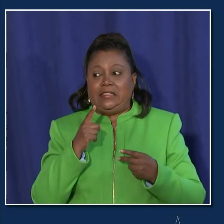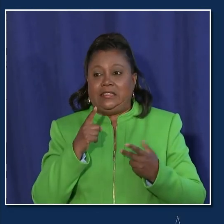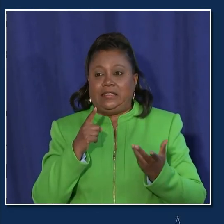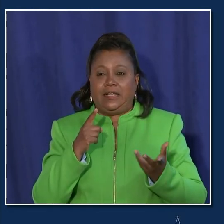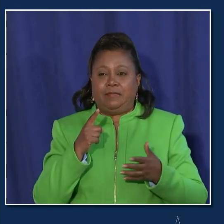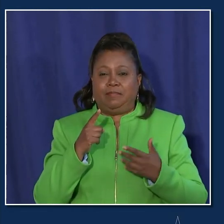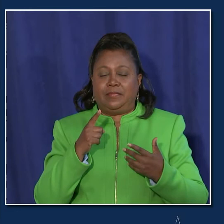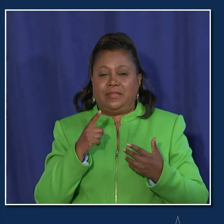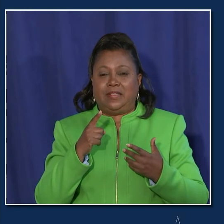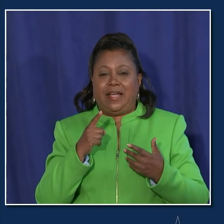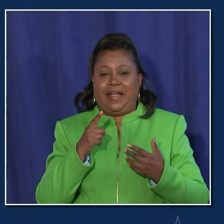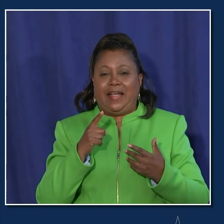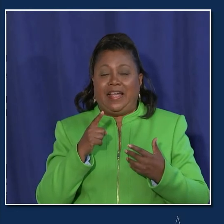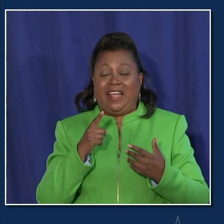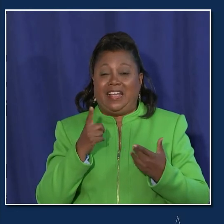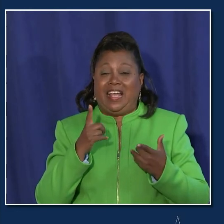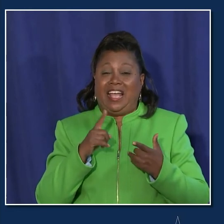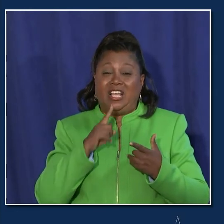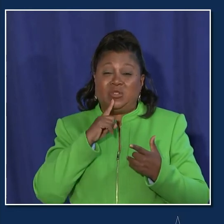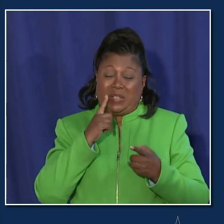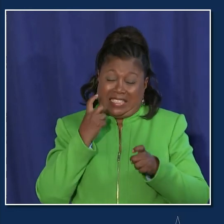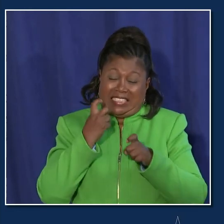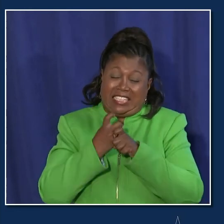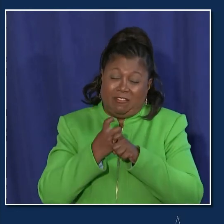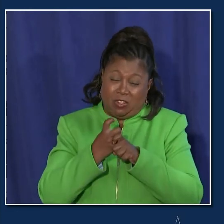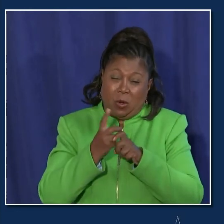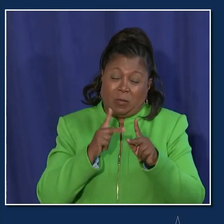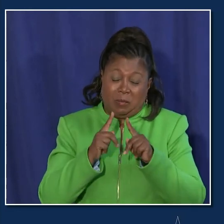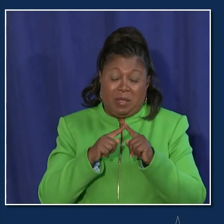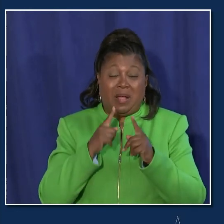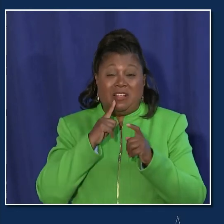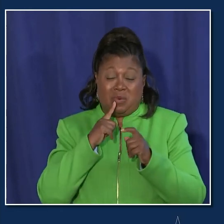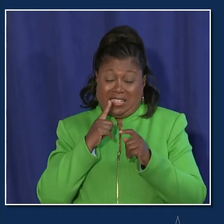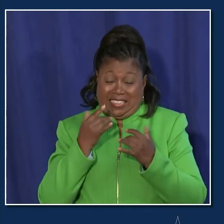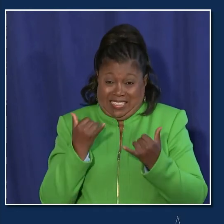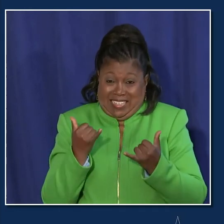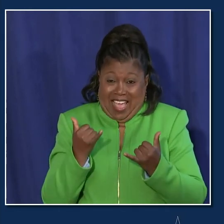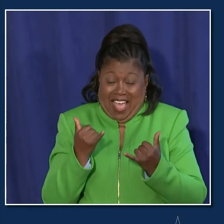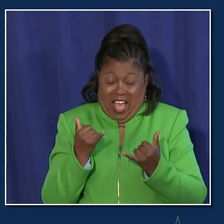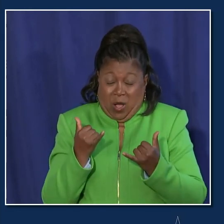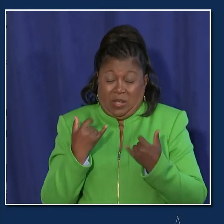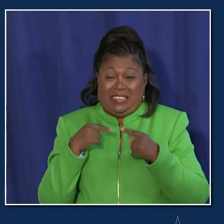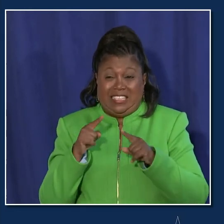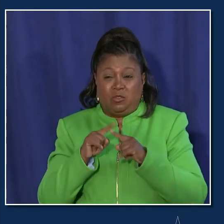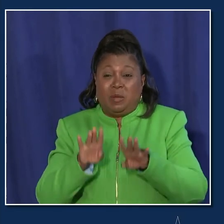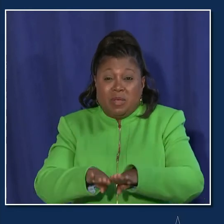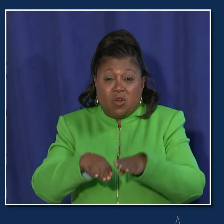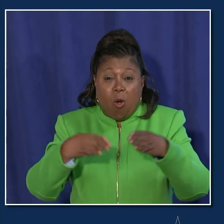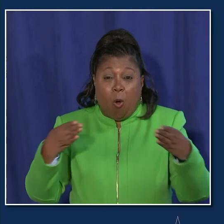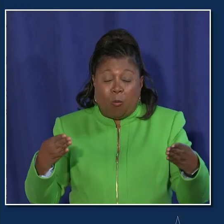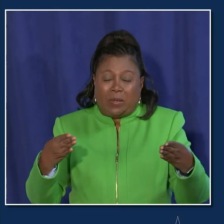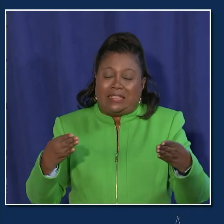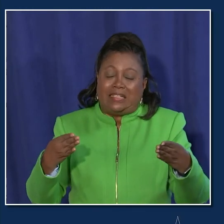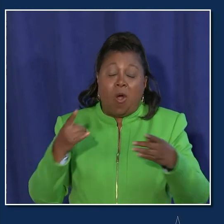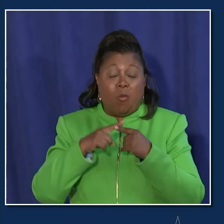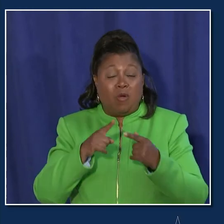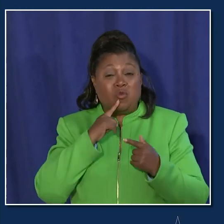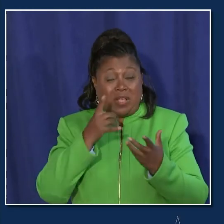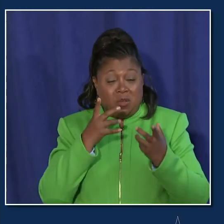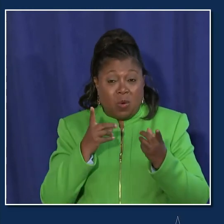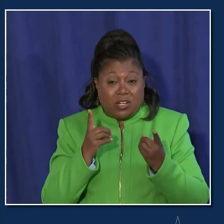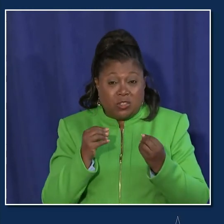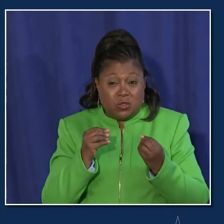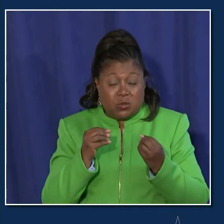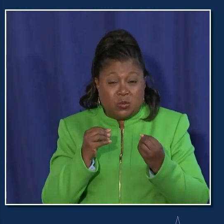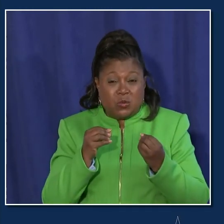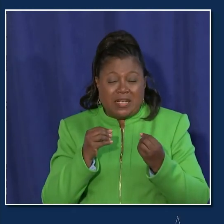the stick is really difficult for people, and particularly now, since we've been open. What we really want to do